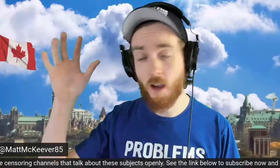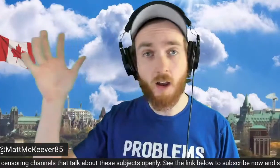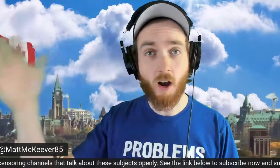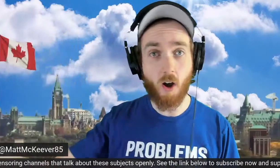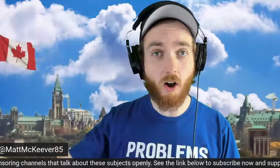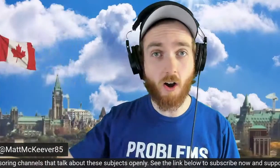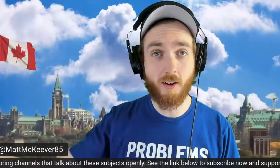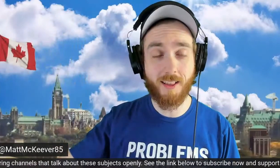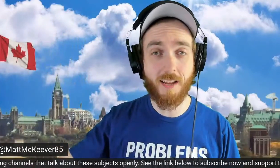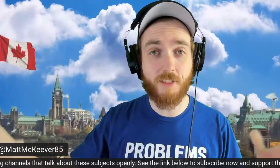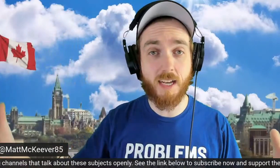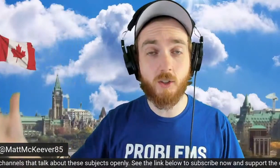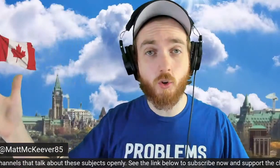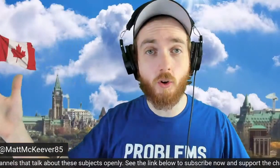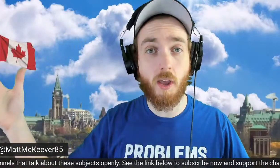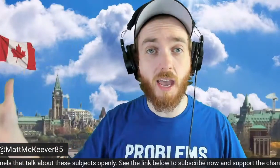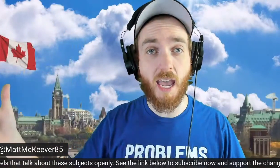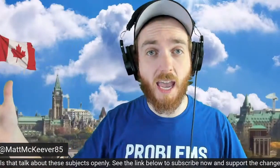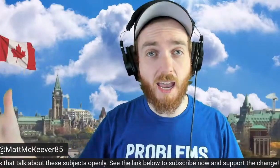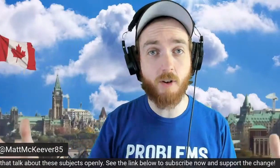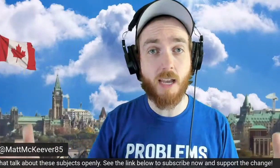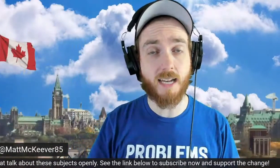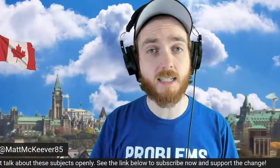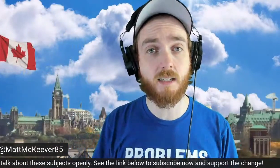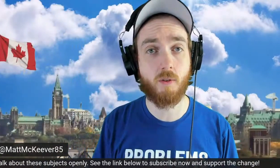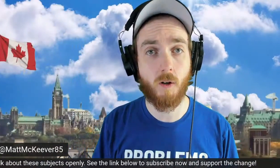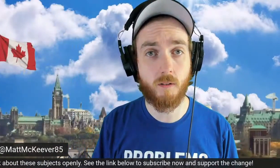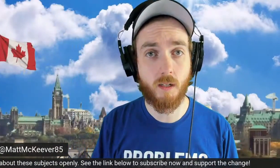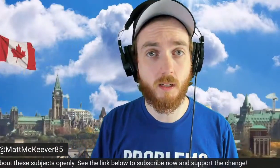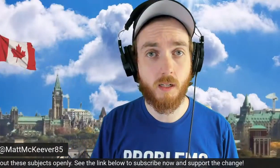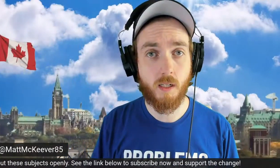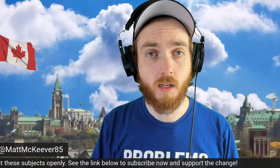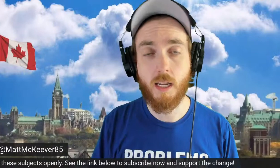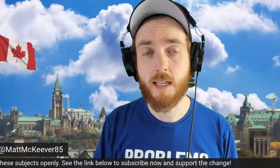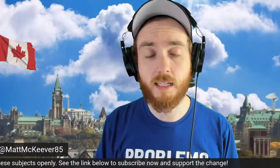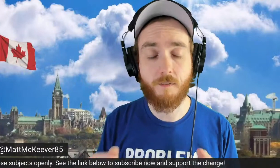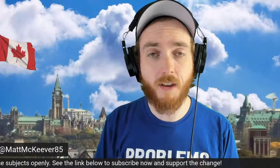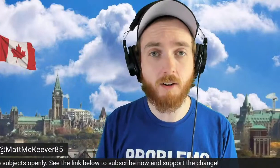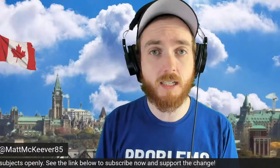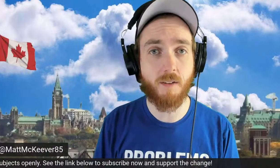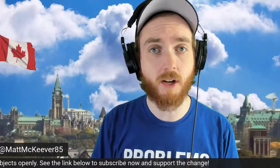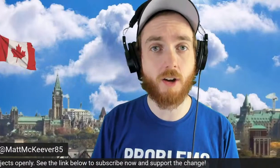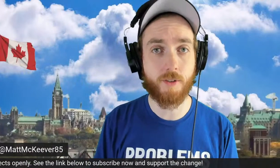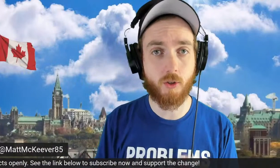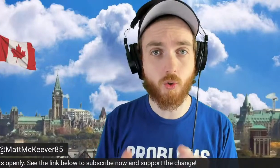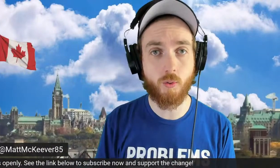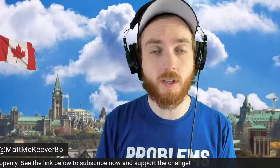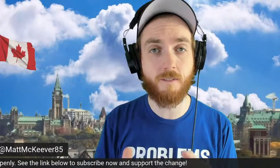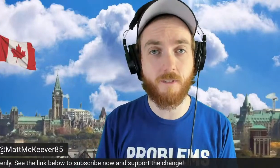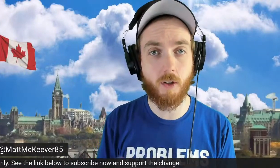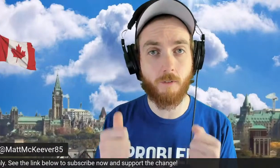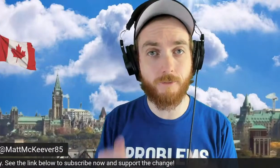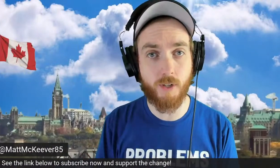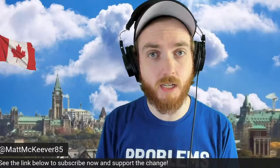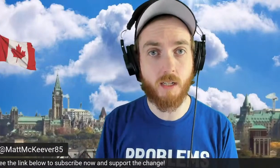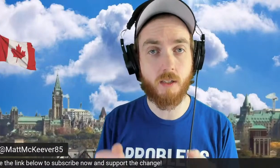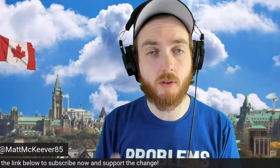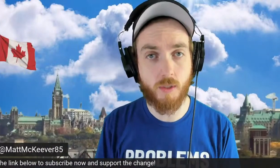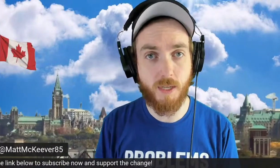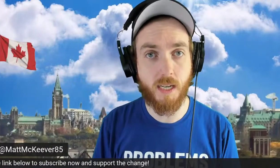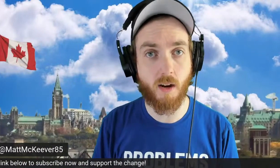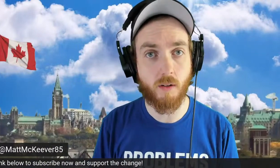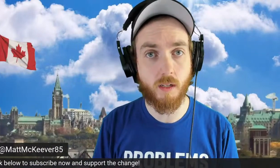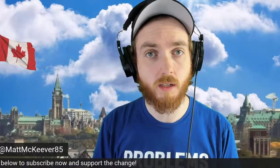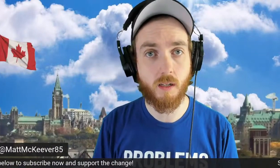if they control every asset you own, it is very difficult to truly feel free